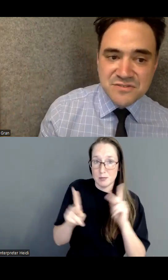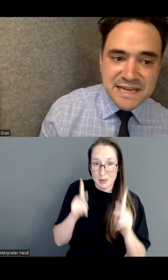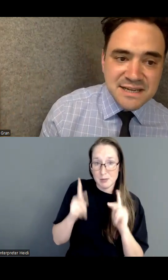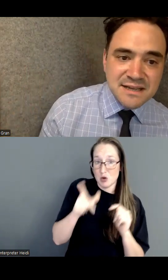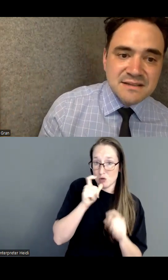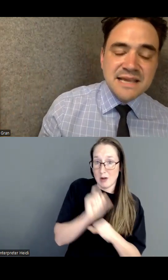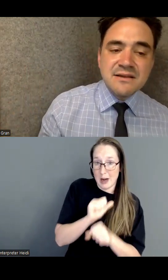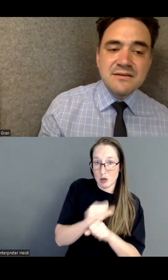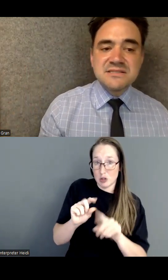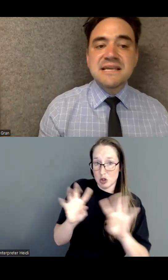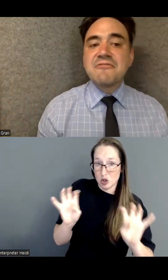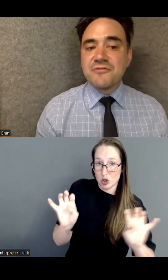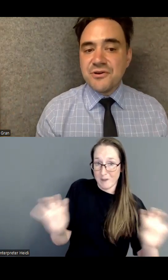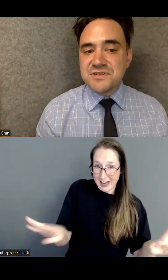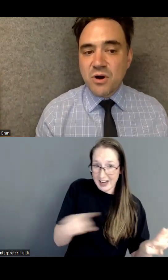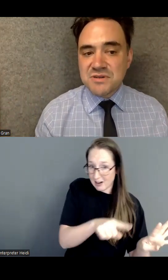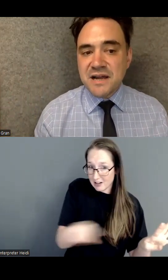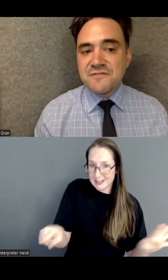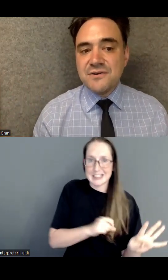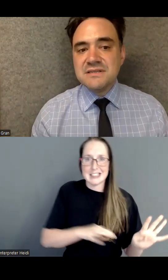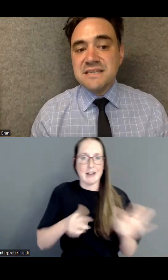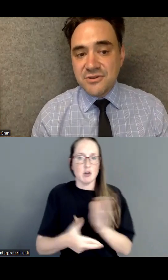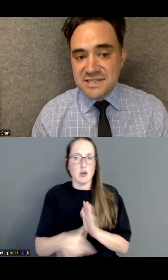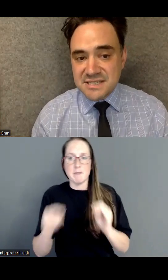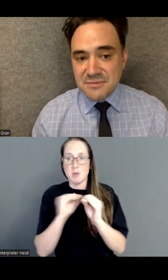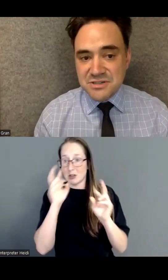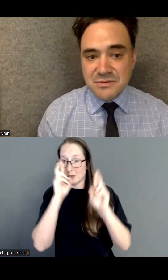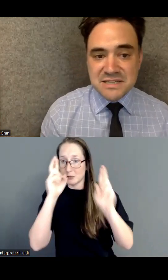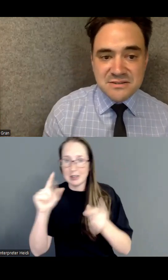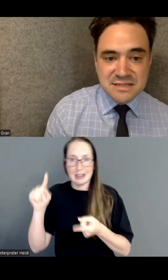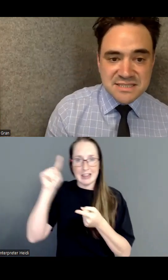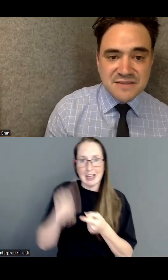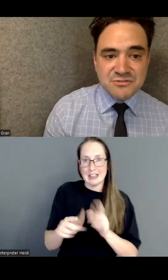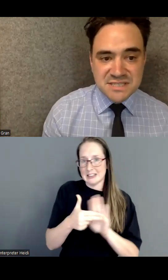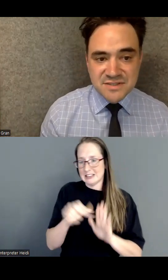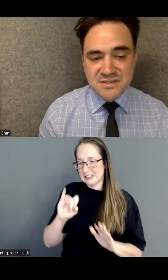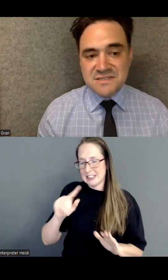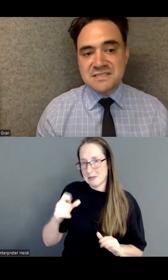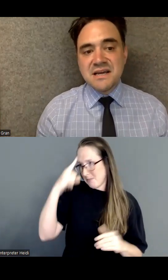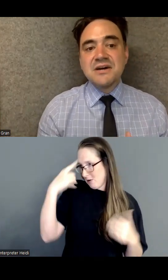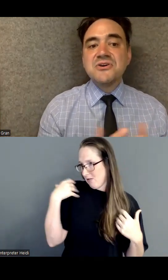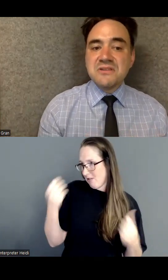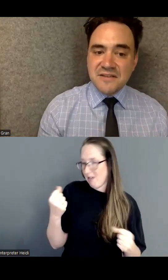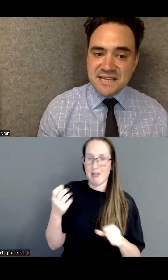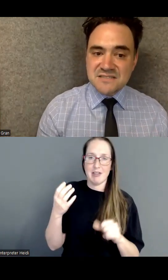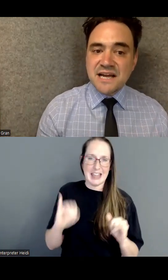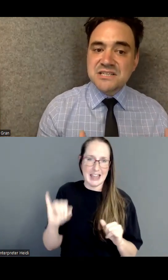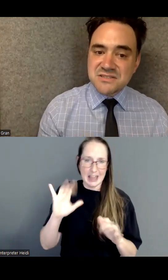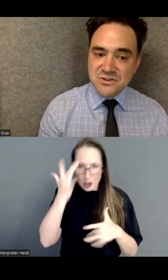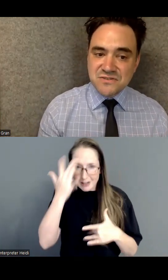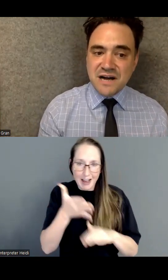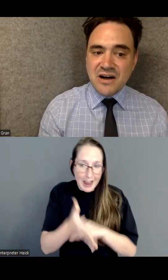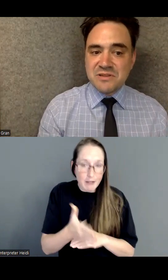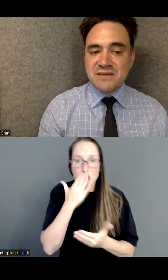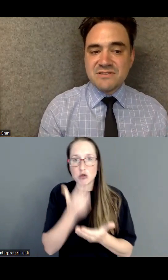being surveyed. The staff reviewed as more respectful, decreased stigma due to mental illness after receiving services, good life satisfaction